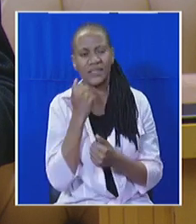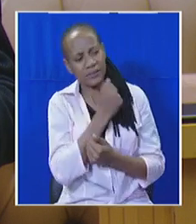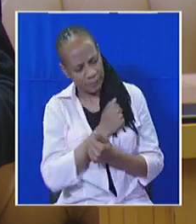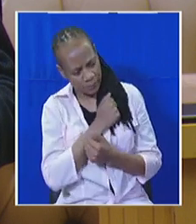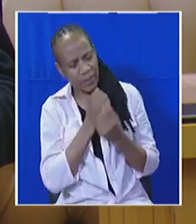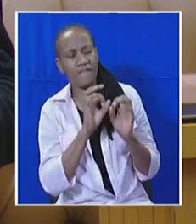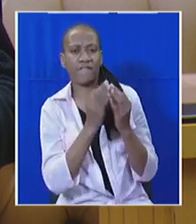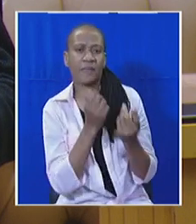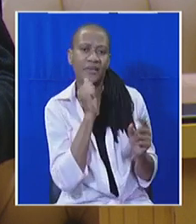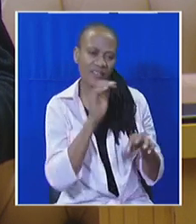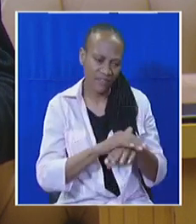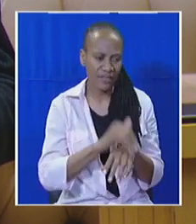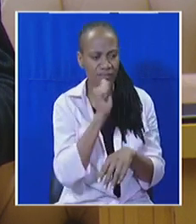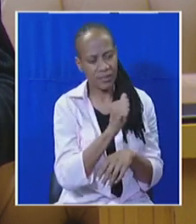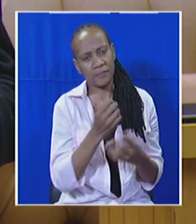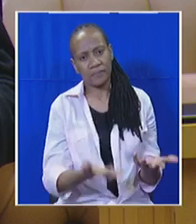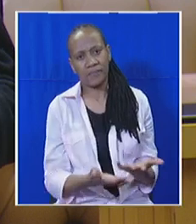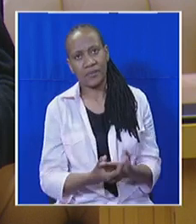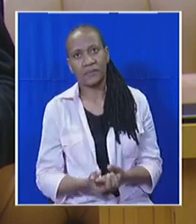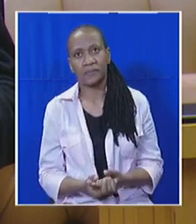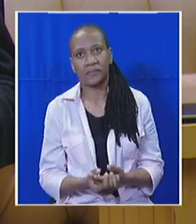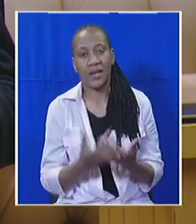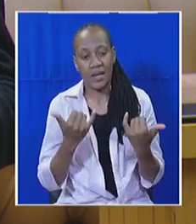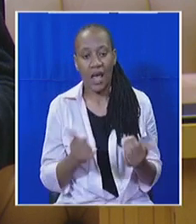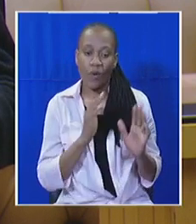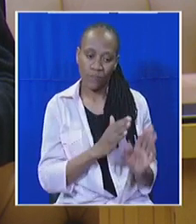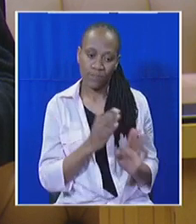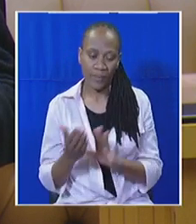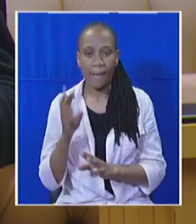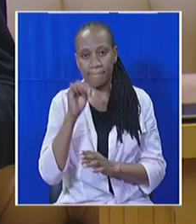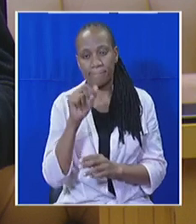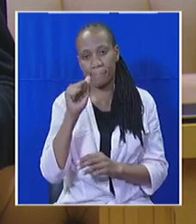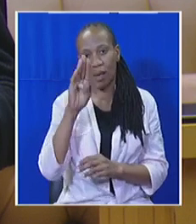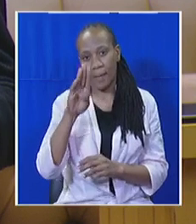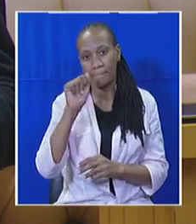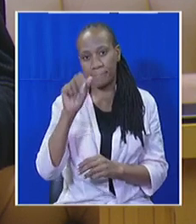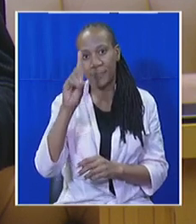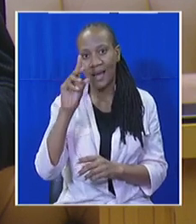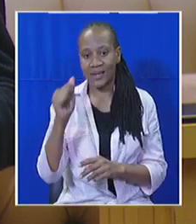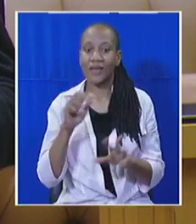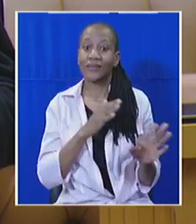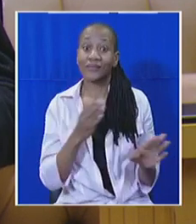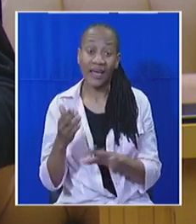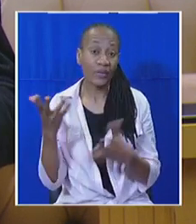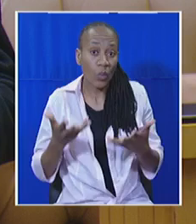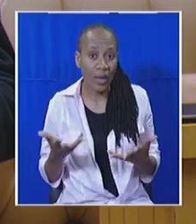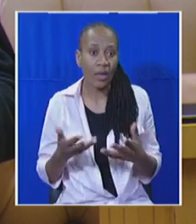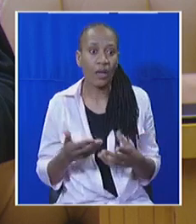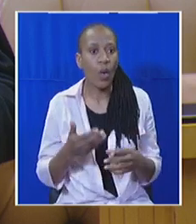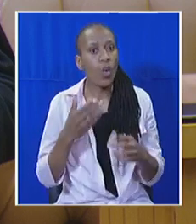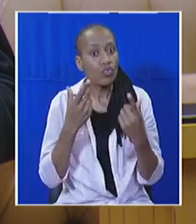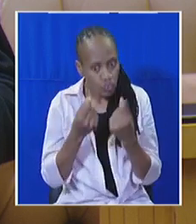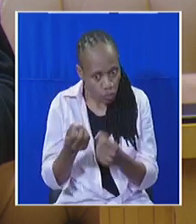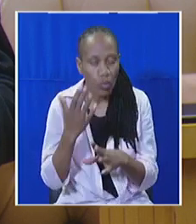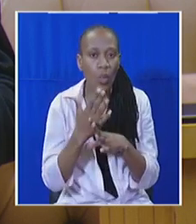the bereaved family and friends of the late Warrant Officer Thomas Mabada, who died in the line of duty, and urge the South African police to leave